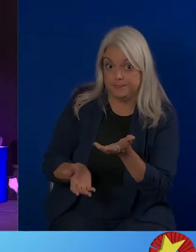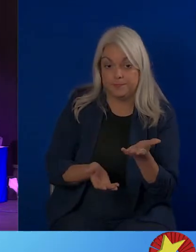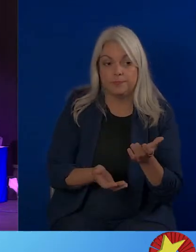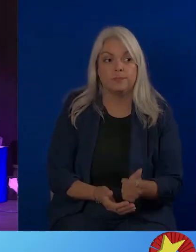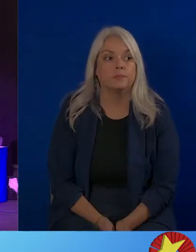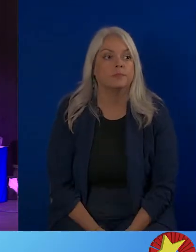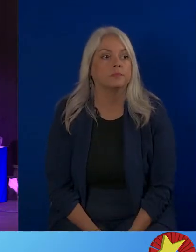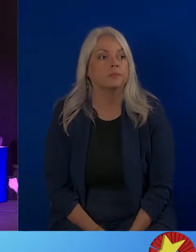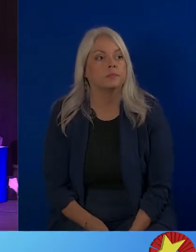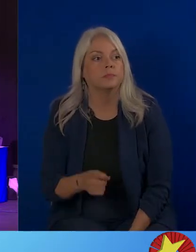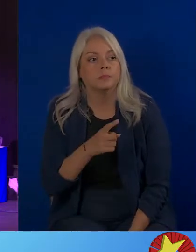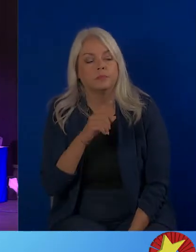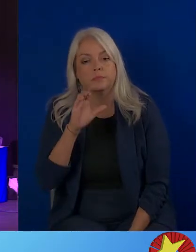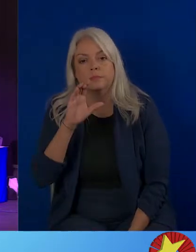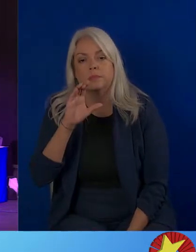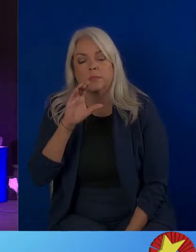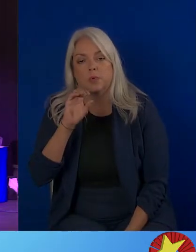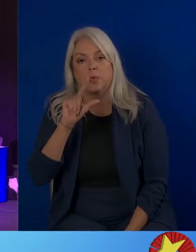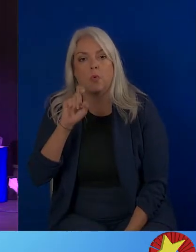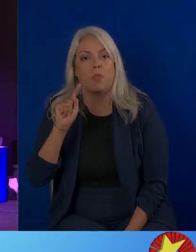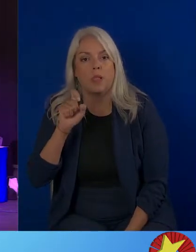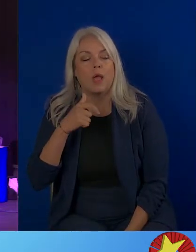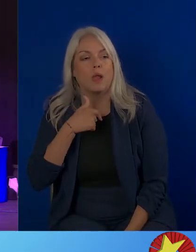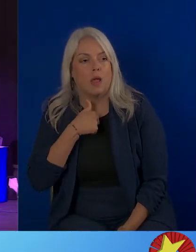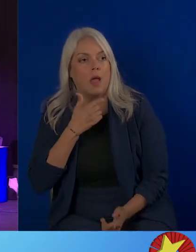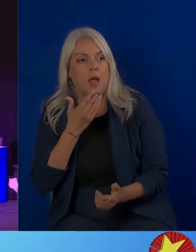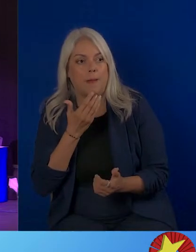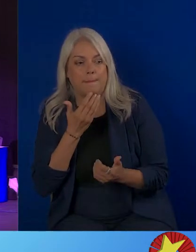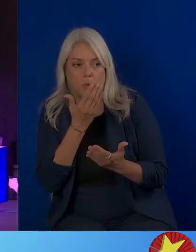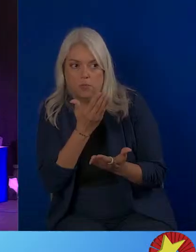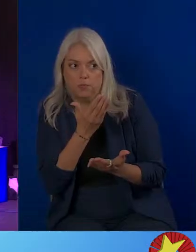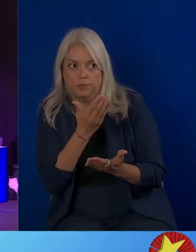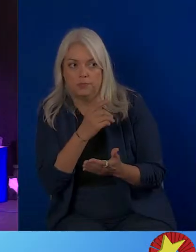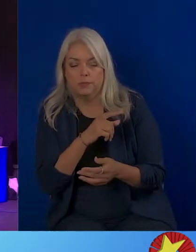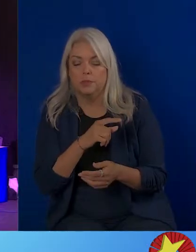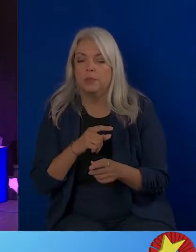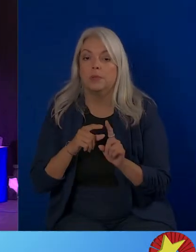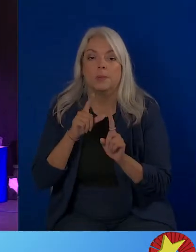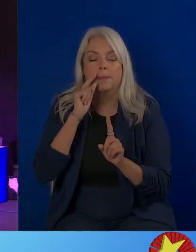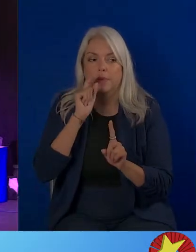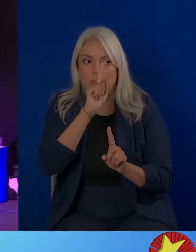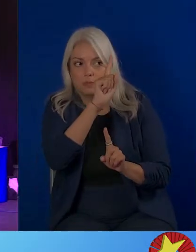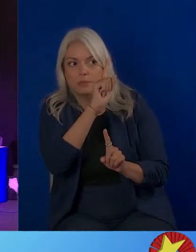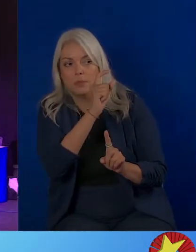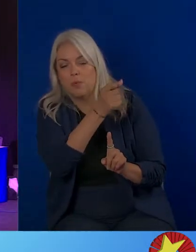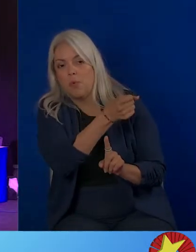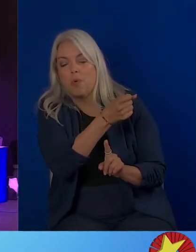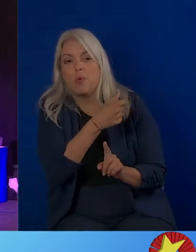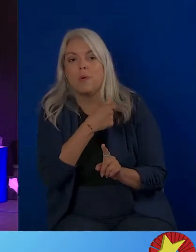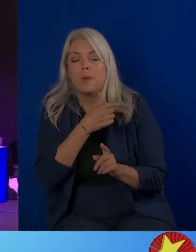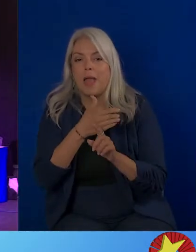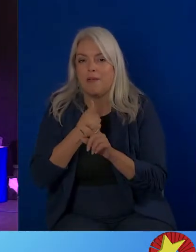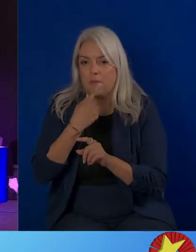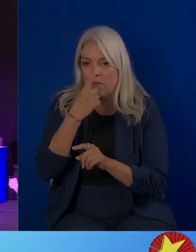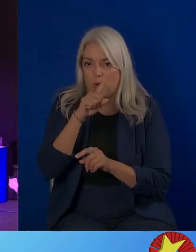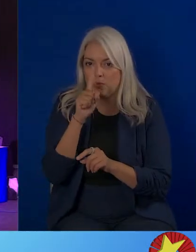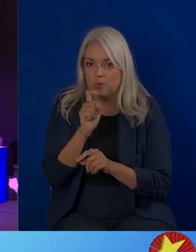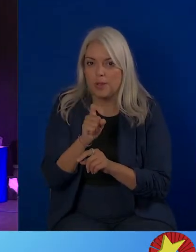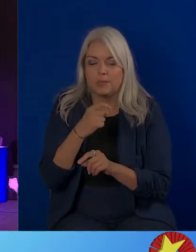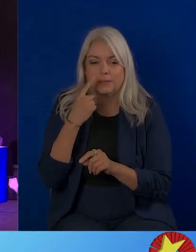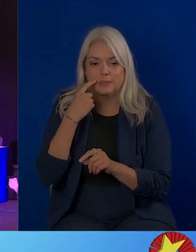So moved. I have a question then in terms of approving those. Since I'd only been able